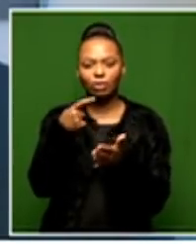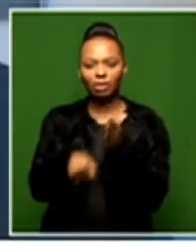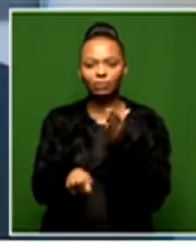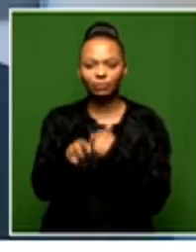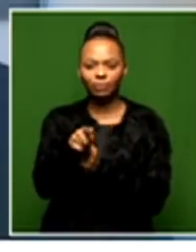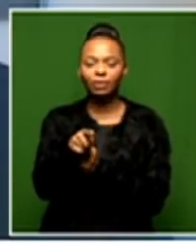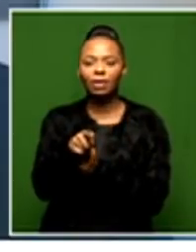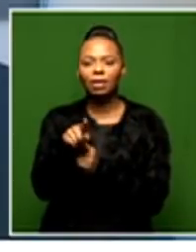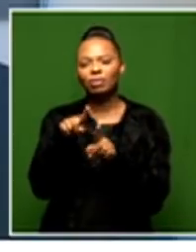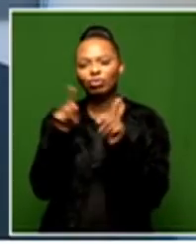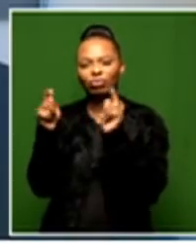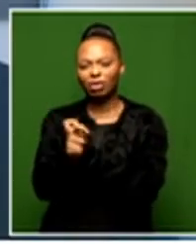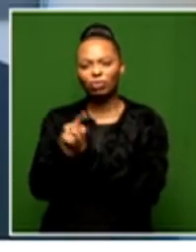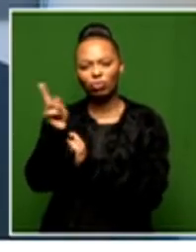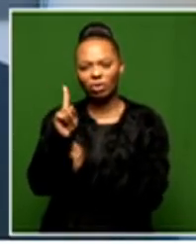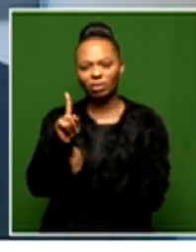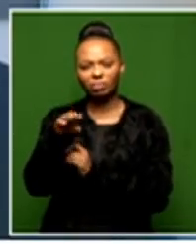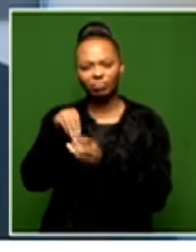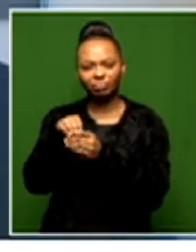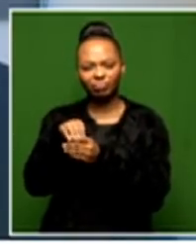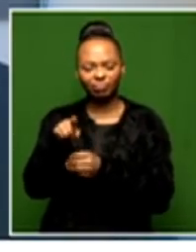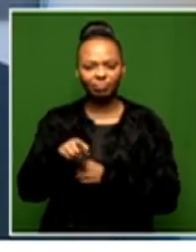what these changes are actually suggesting.